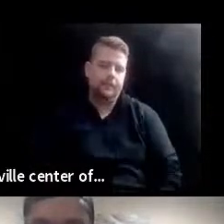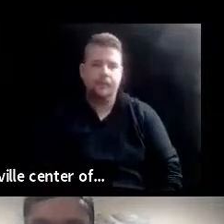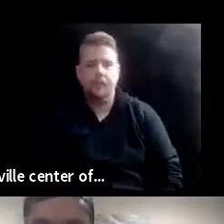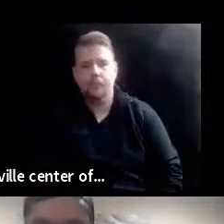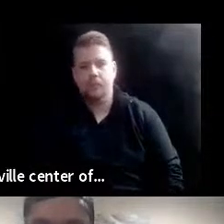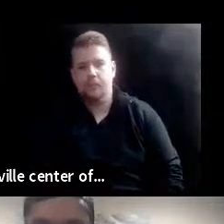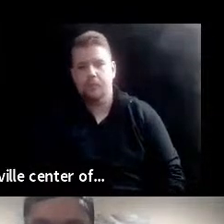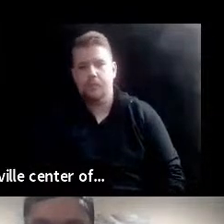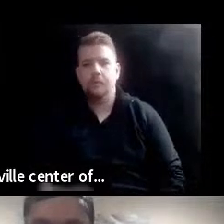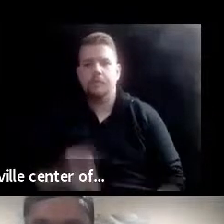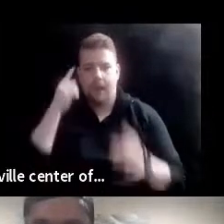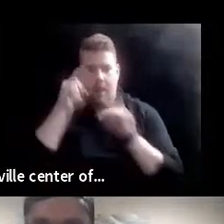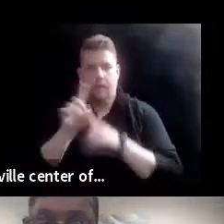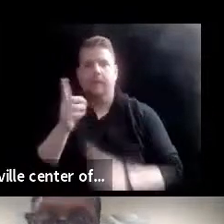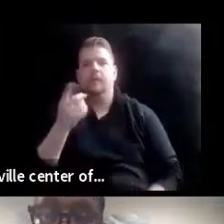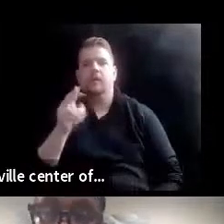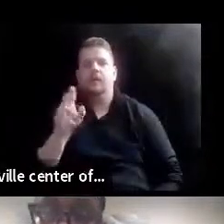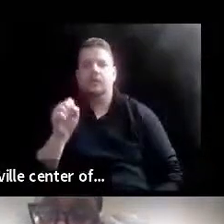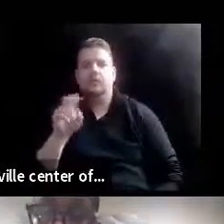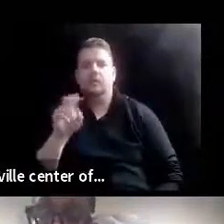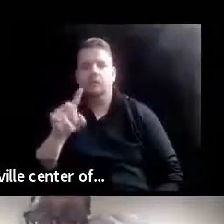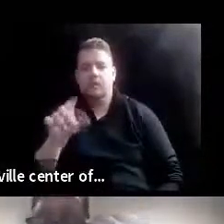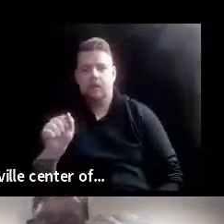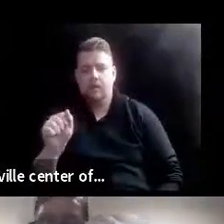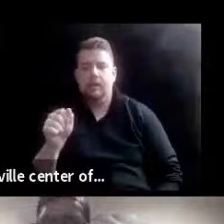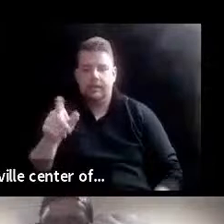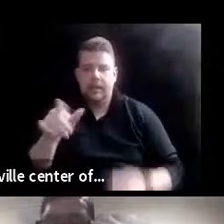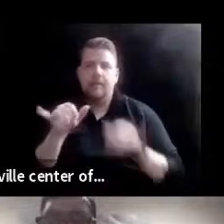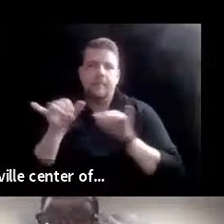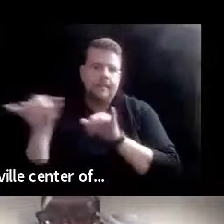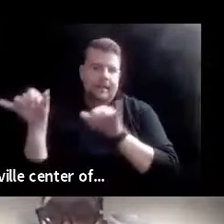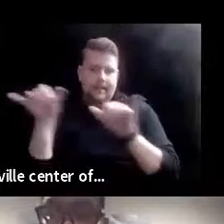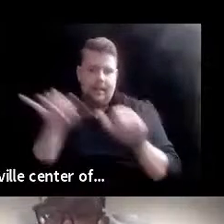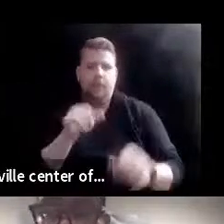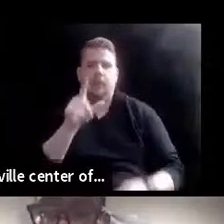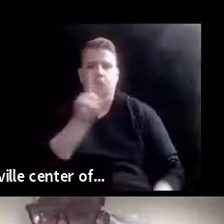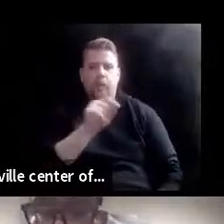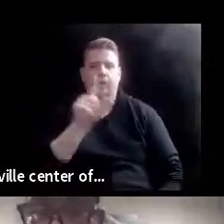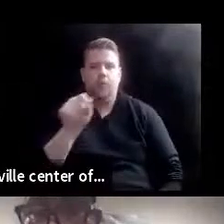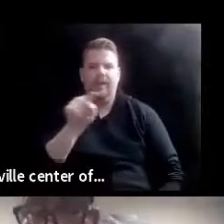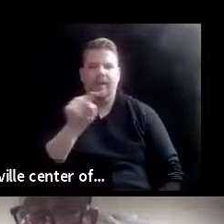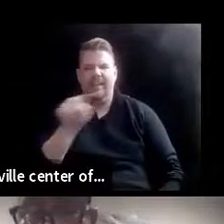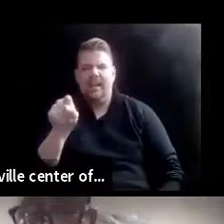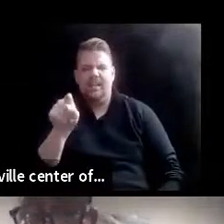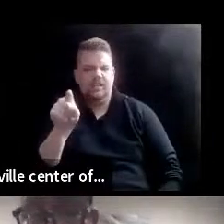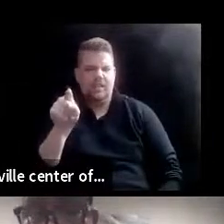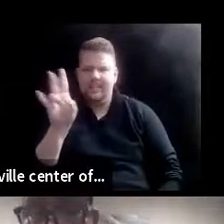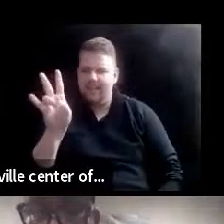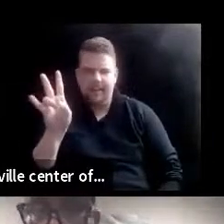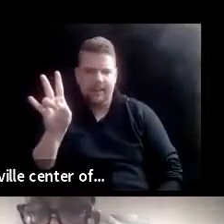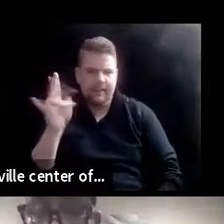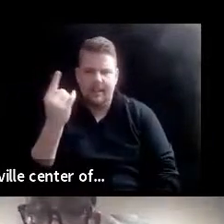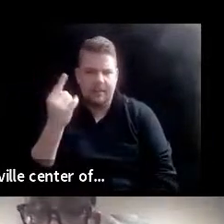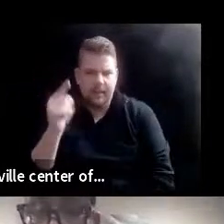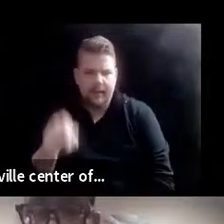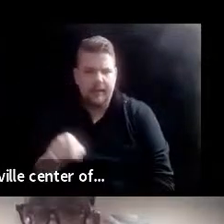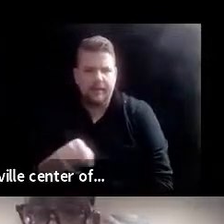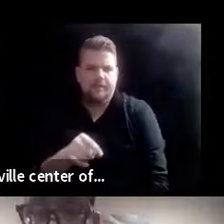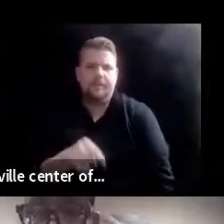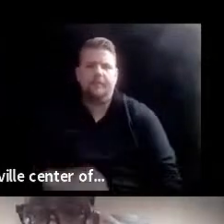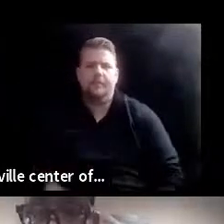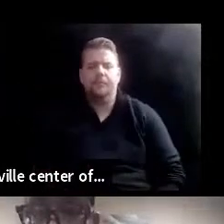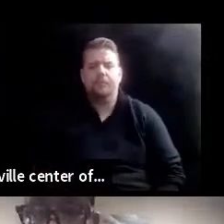I agree. And that'd be consistent with the 2020-7, I think, was the other one.